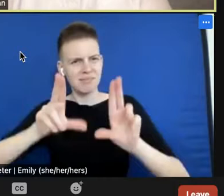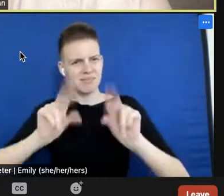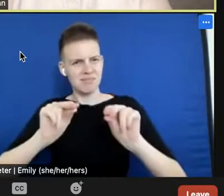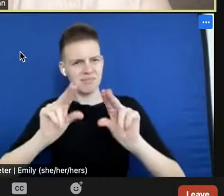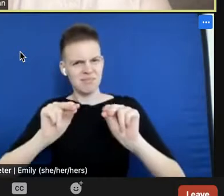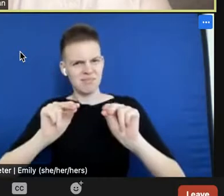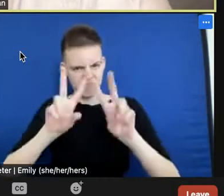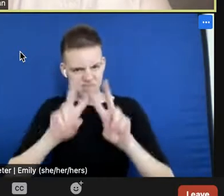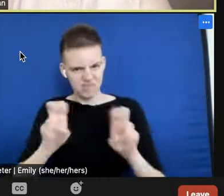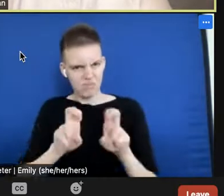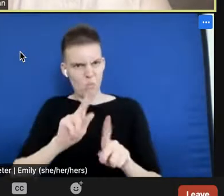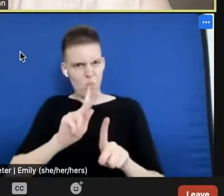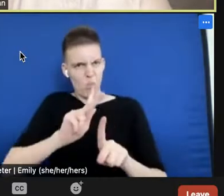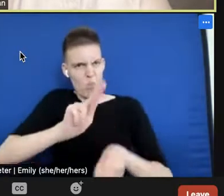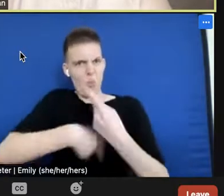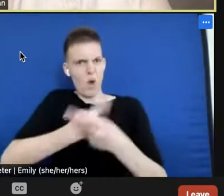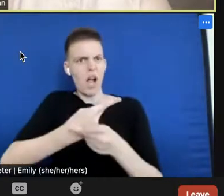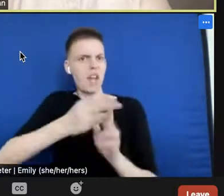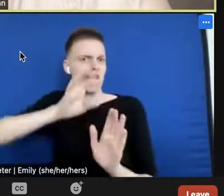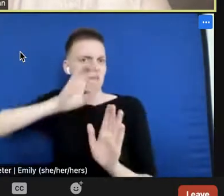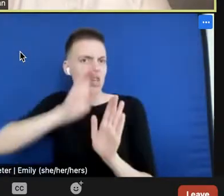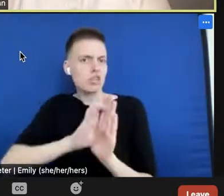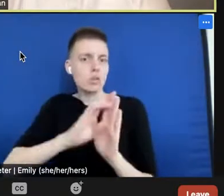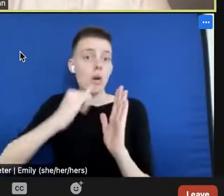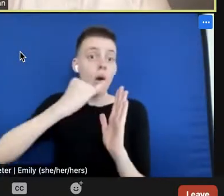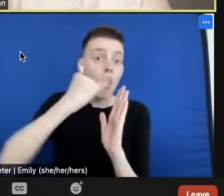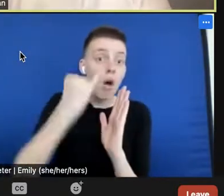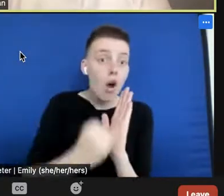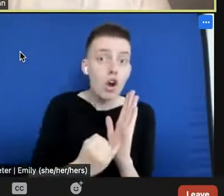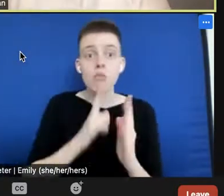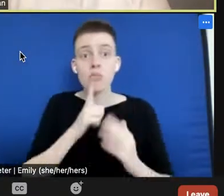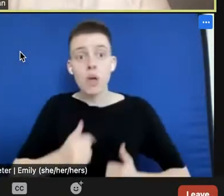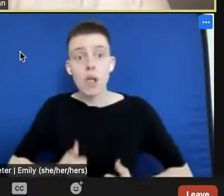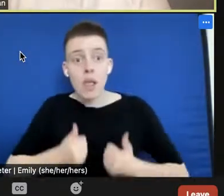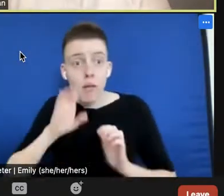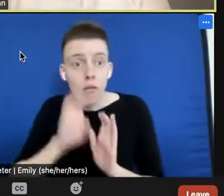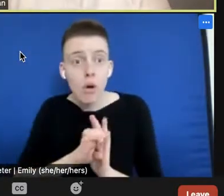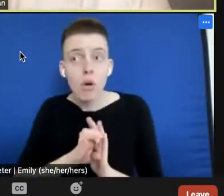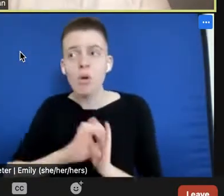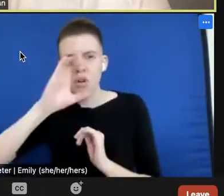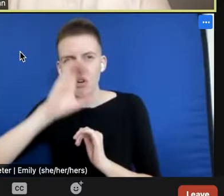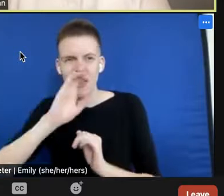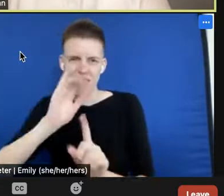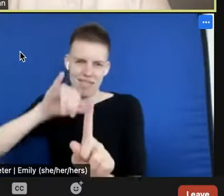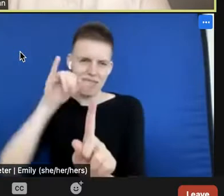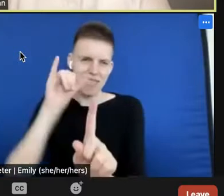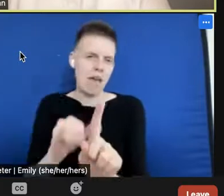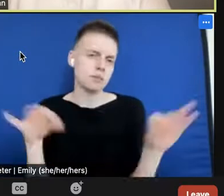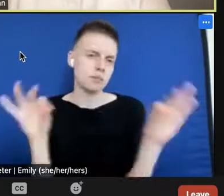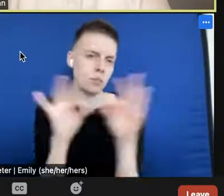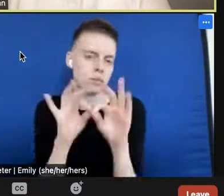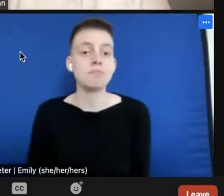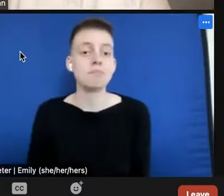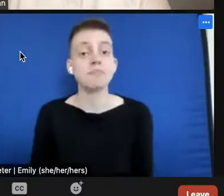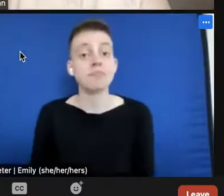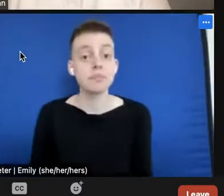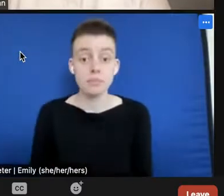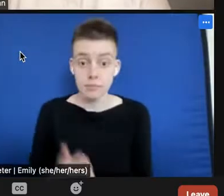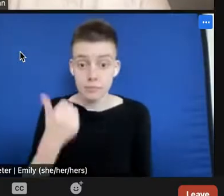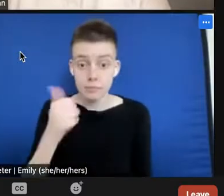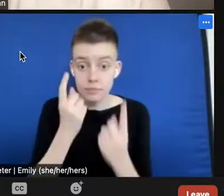what kind of imagery we're using, what the display matters, right? Any thoughts there, anyone?